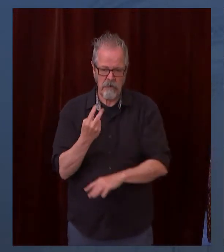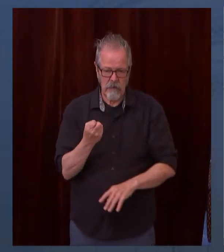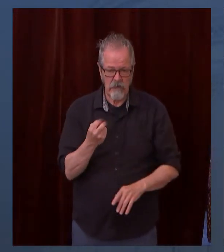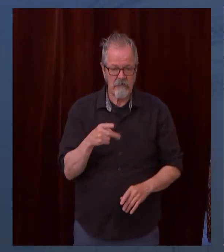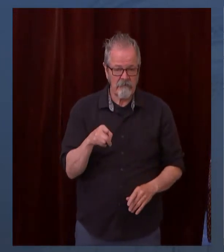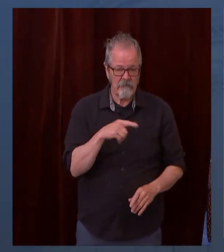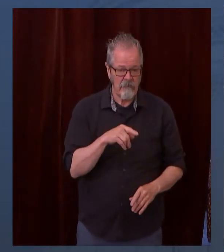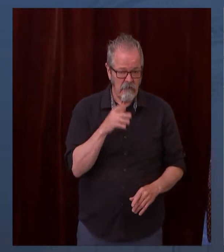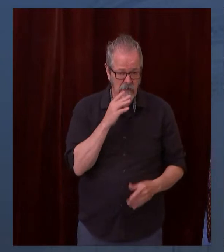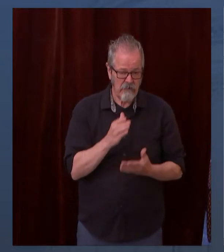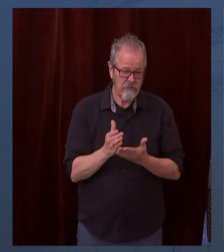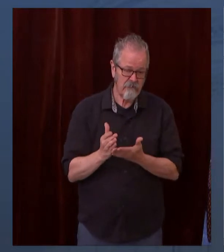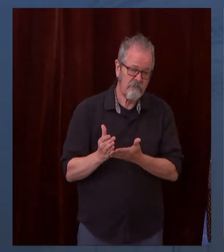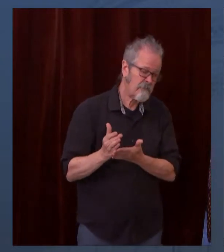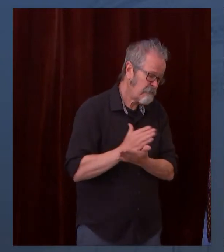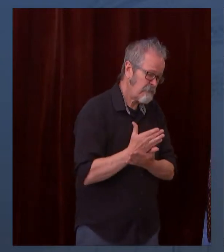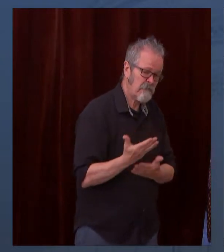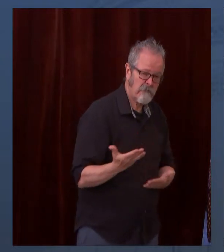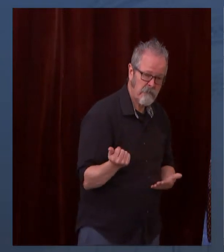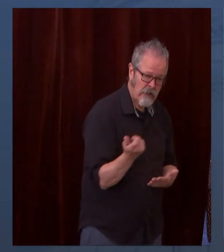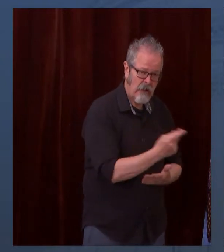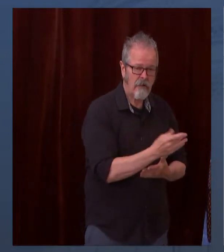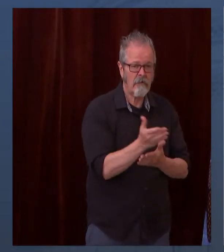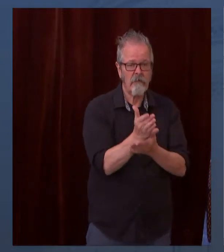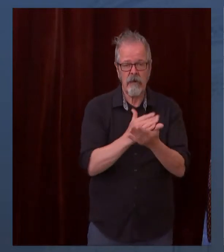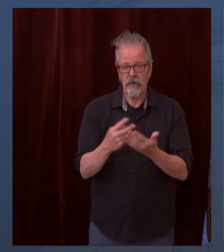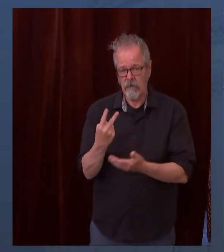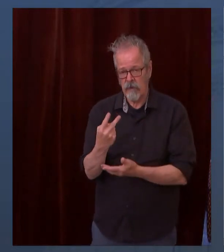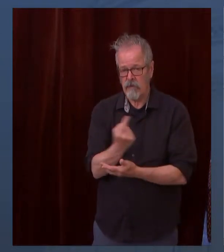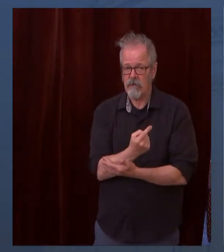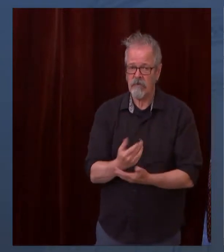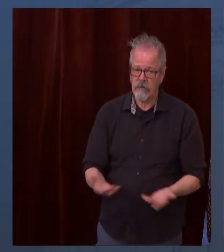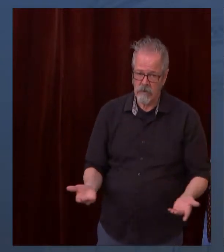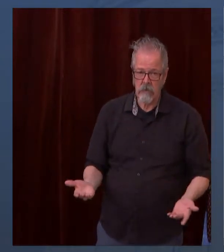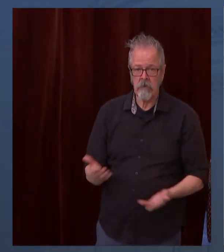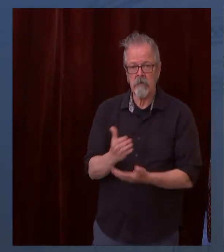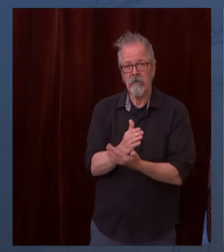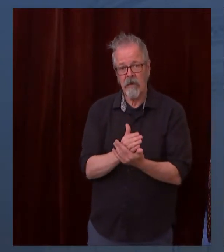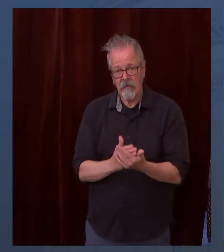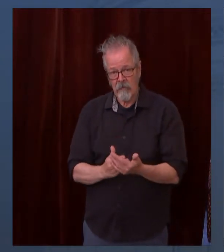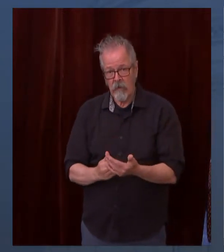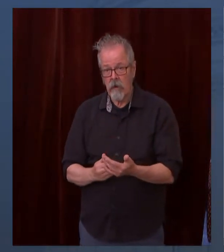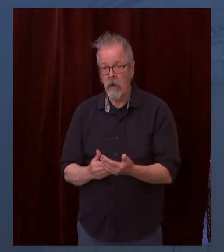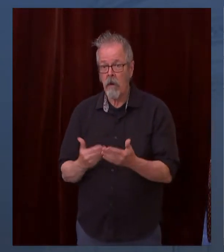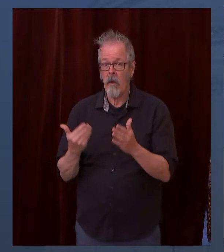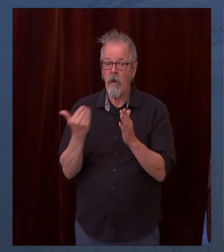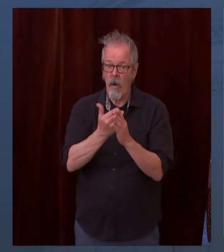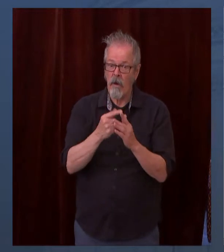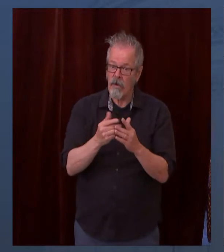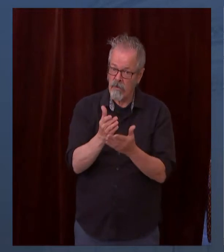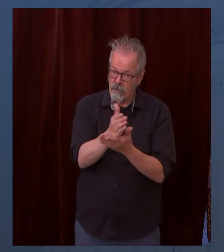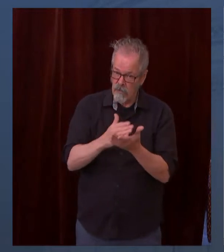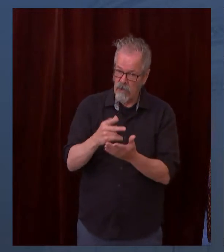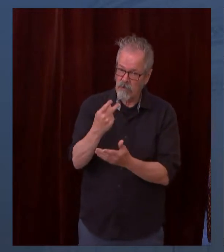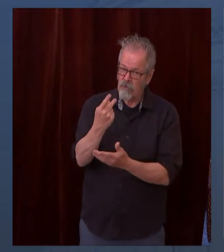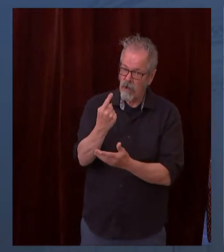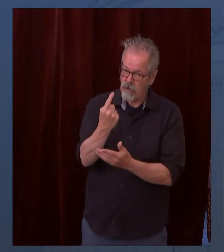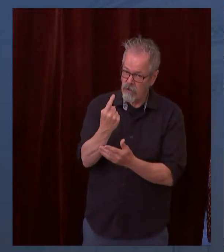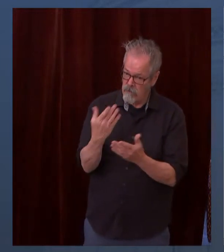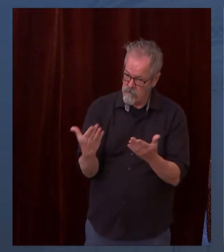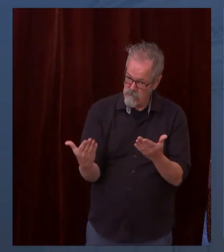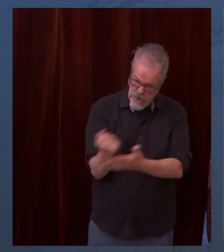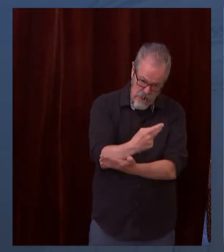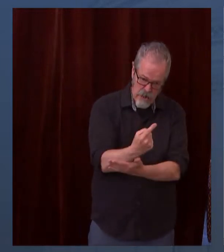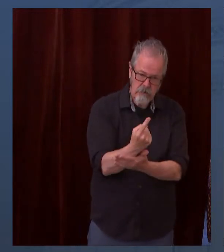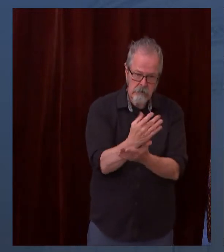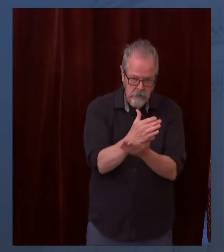even some that are close to phase 1. Certainly our hope is that as few move back as possible. We really want to